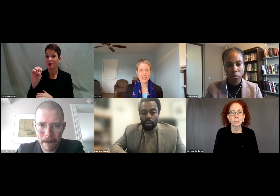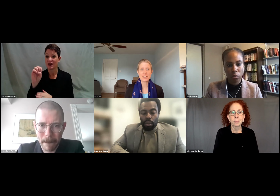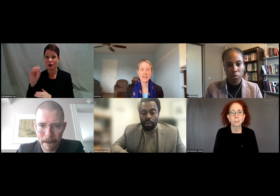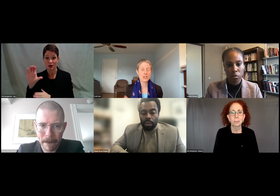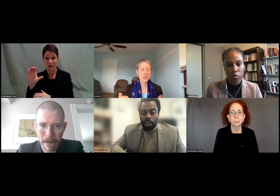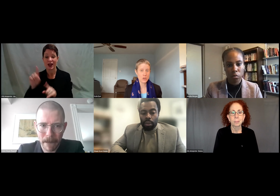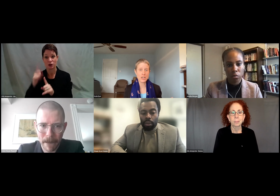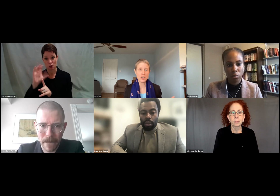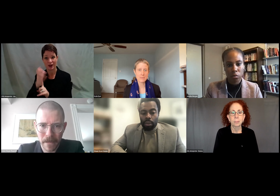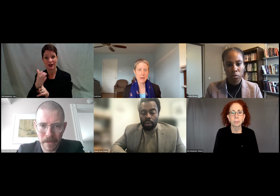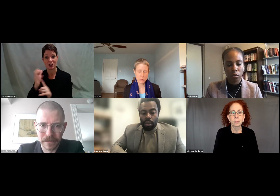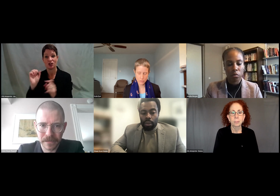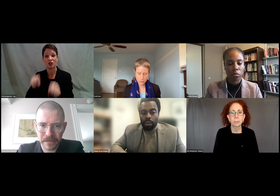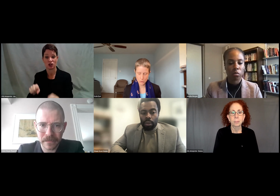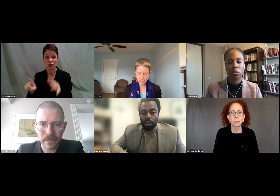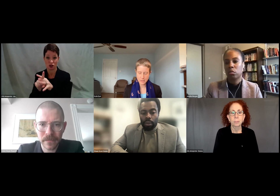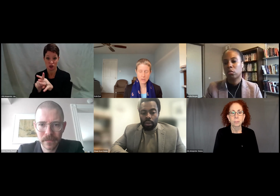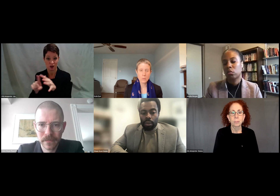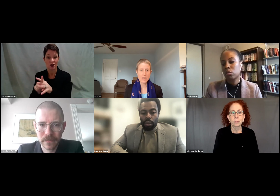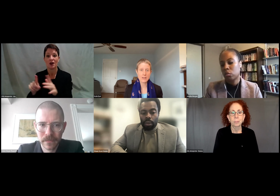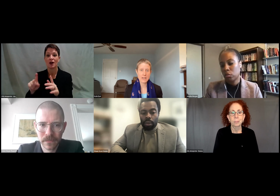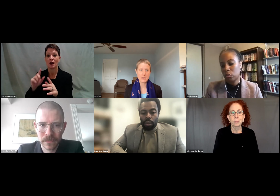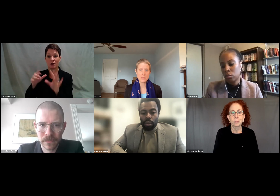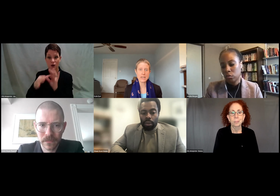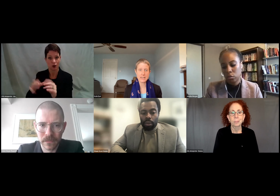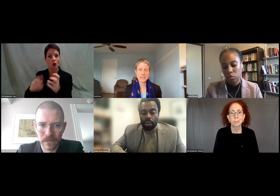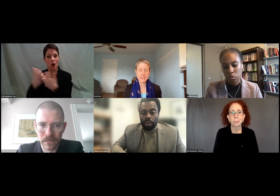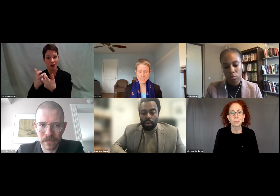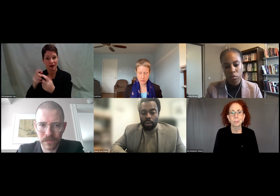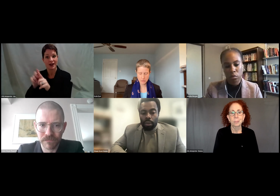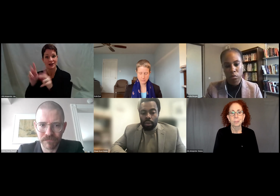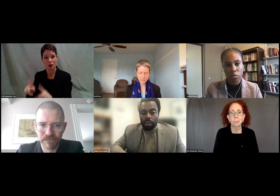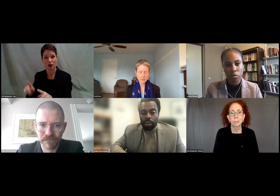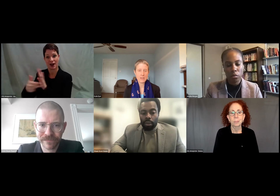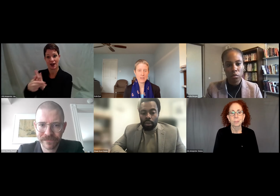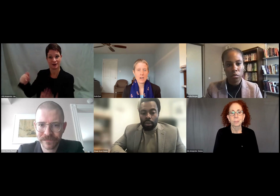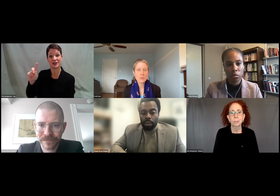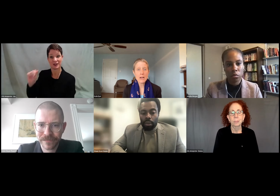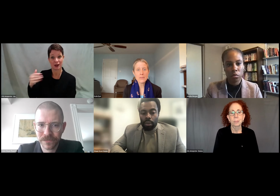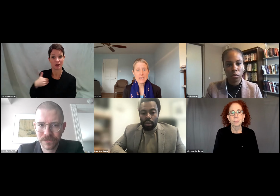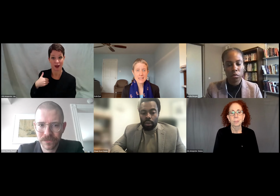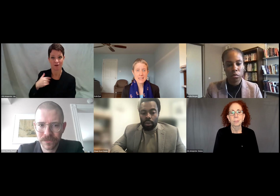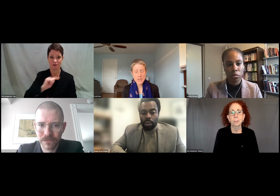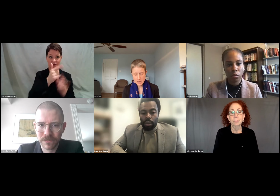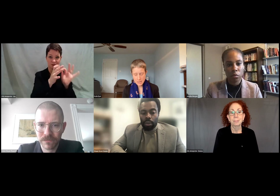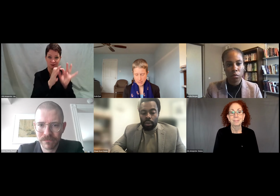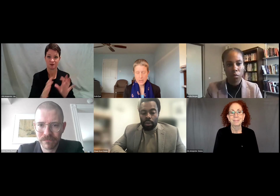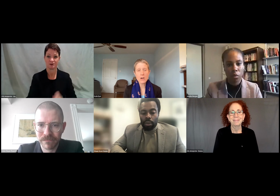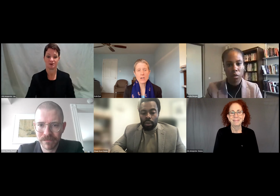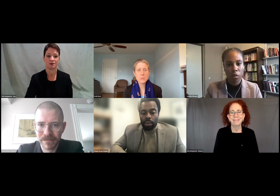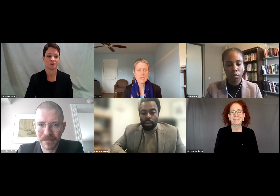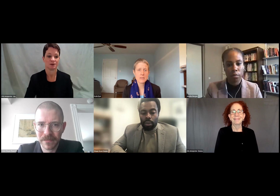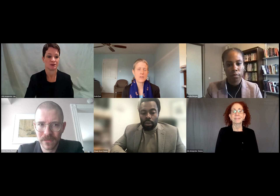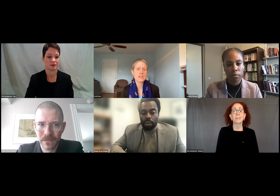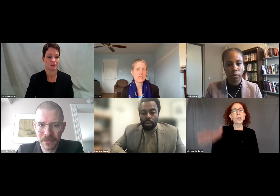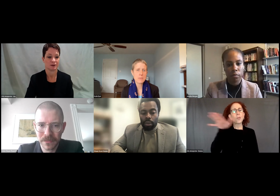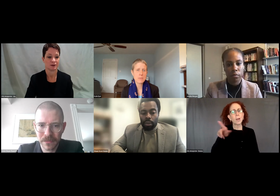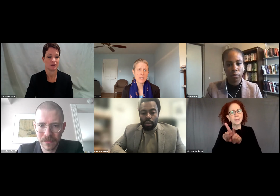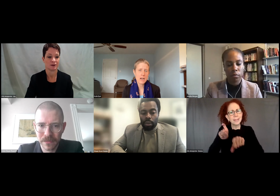a condition that should, as a matter of course, qualify someone as disabled. Around that same time, I also